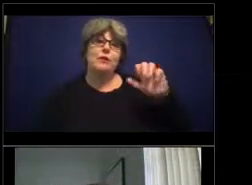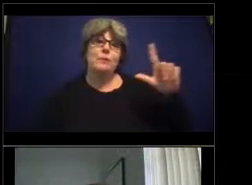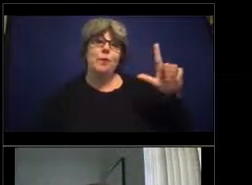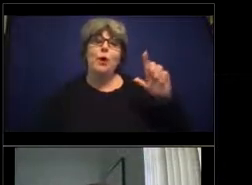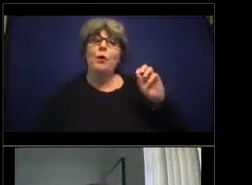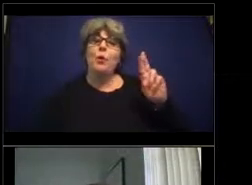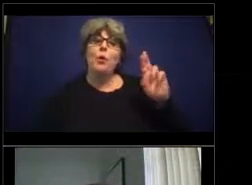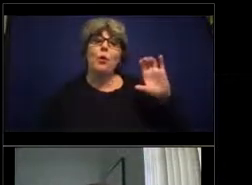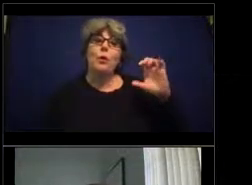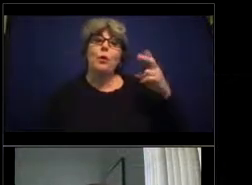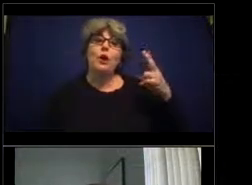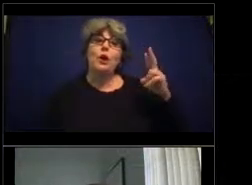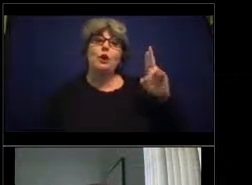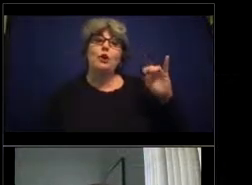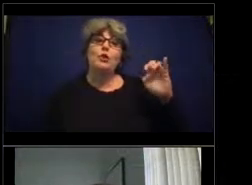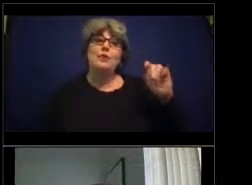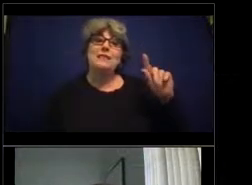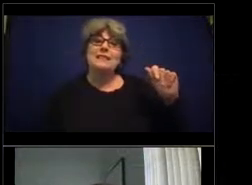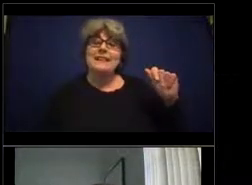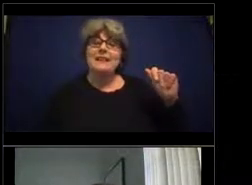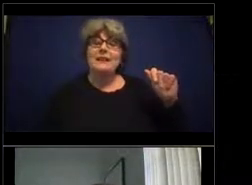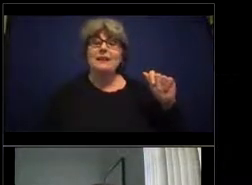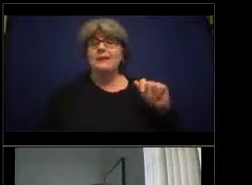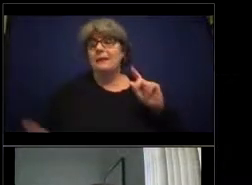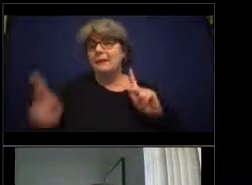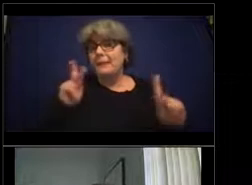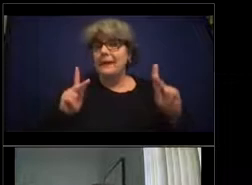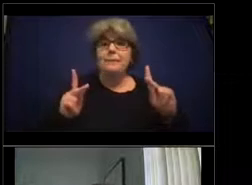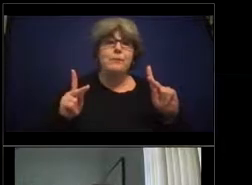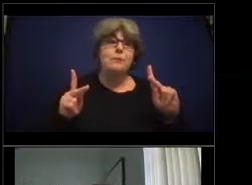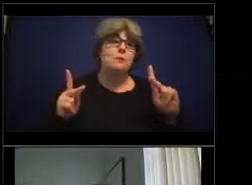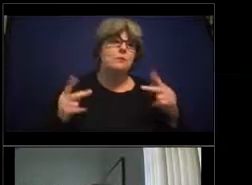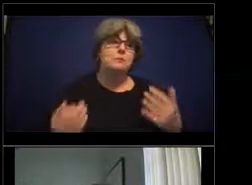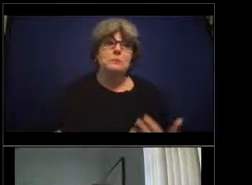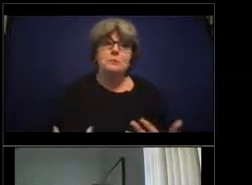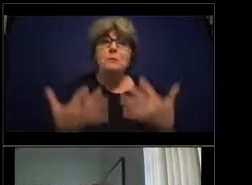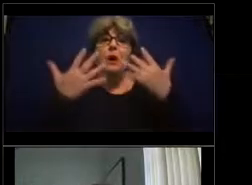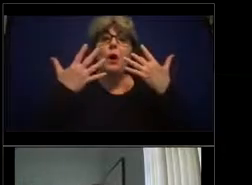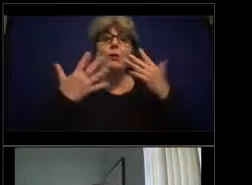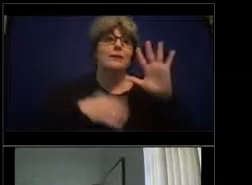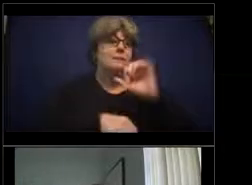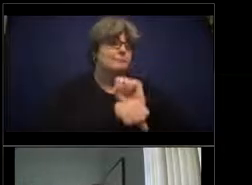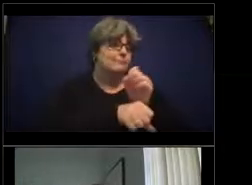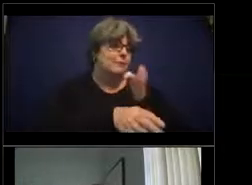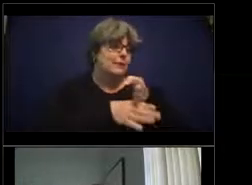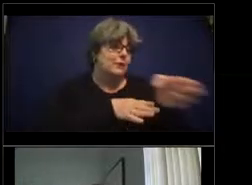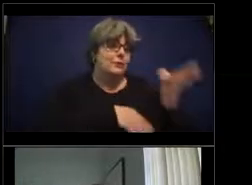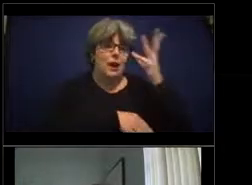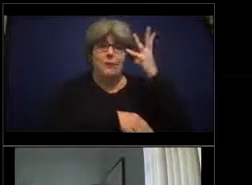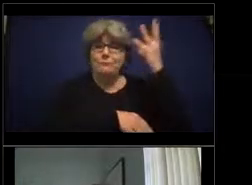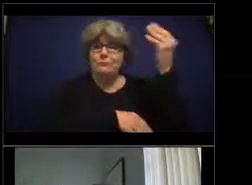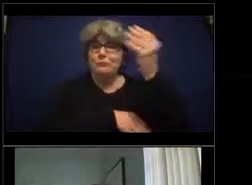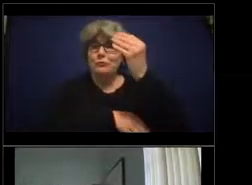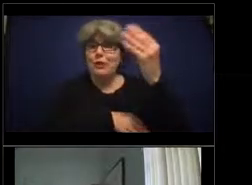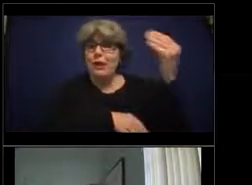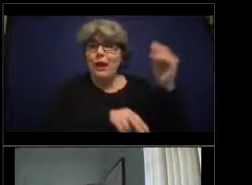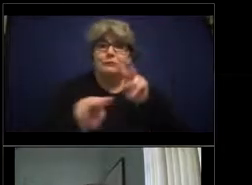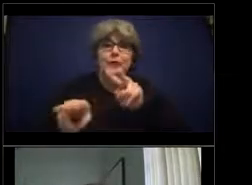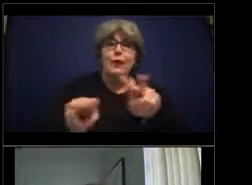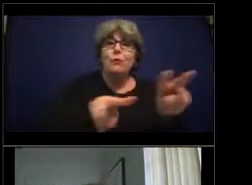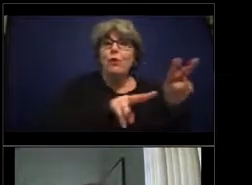and satellite images and people that it's their job to actually go out and, you know, monitor